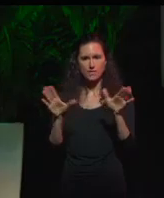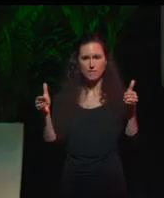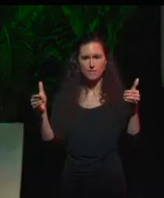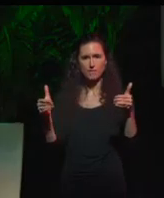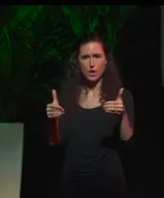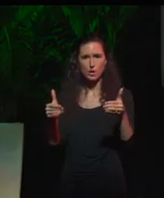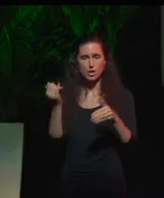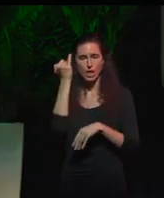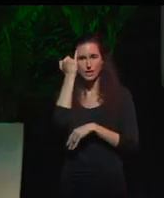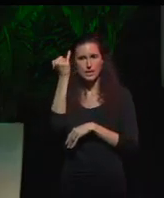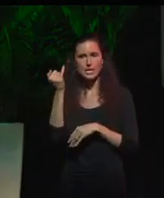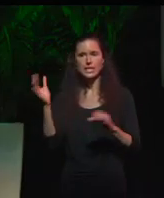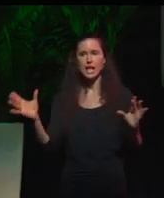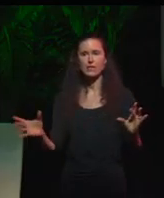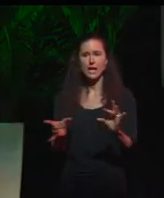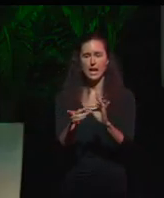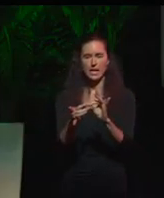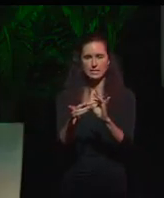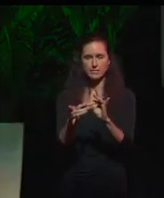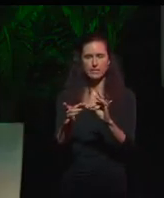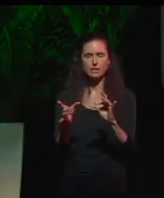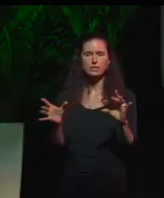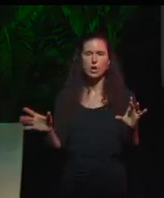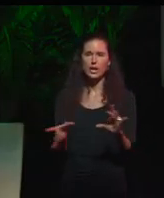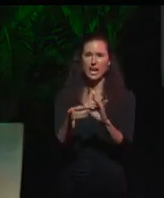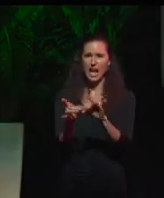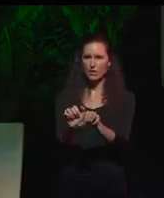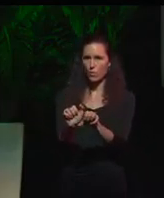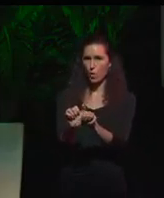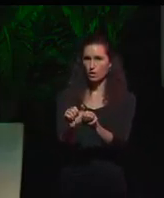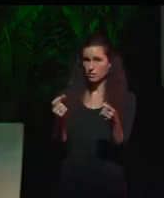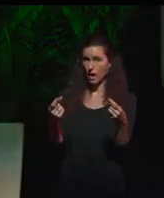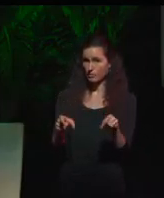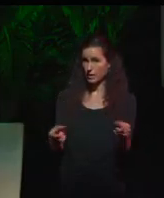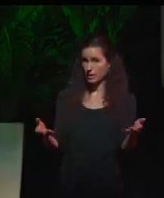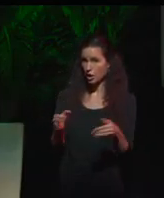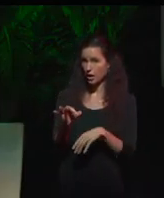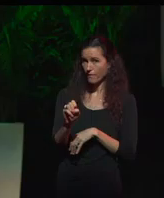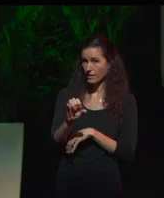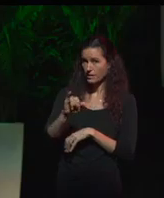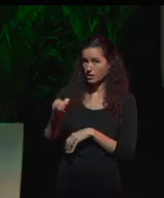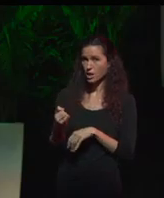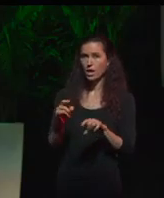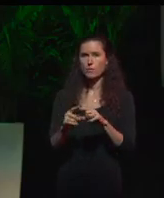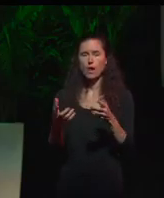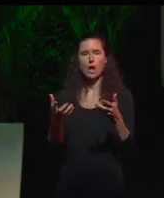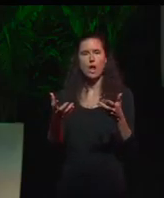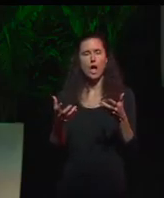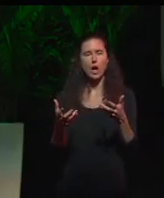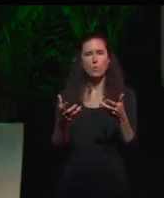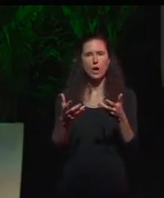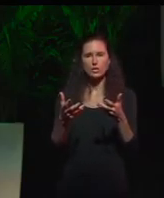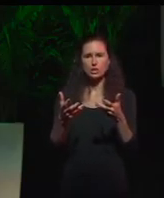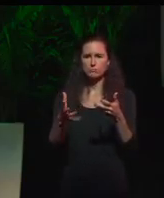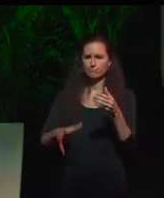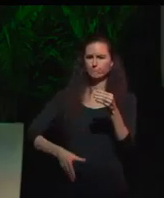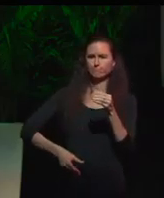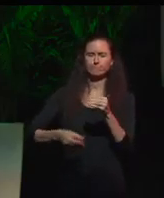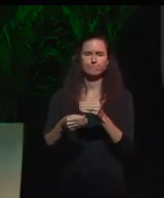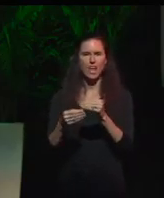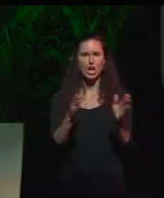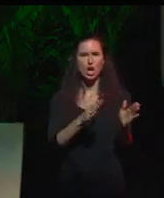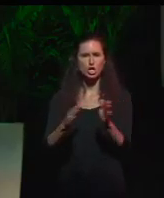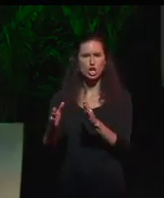connectivity. So connective work is happening at FSCJ, but I want to put it on our agenda with intentionality